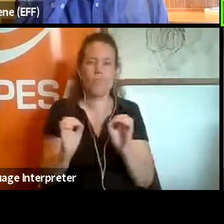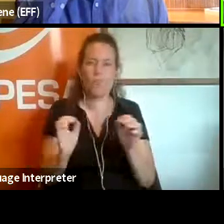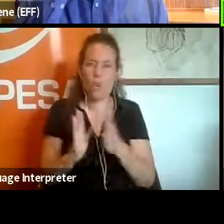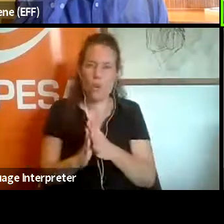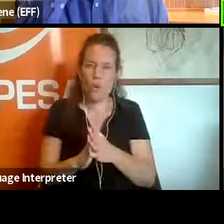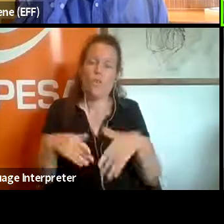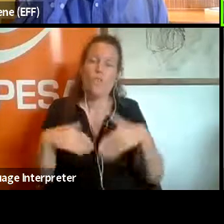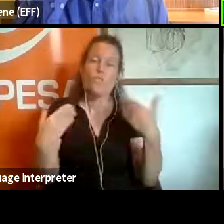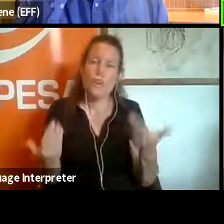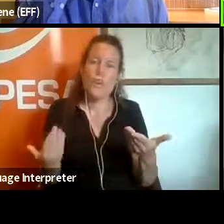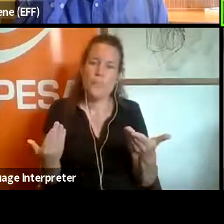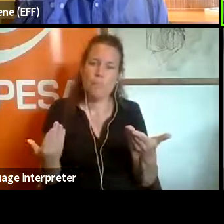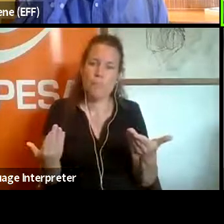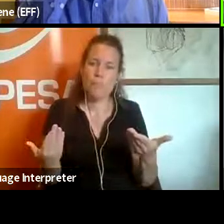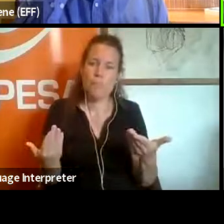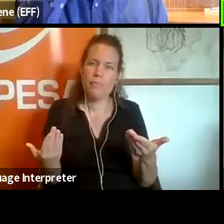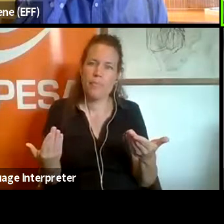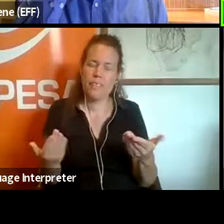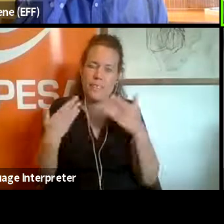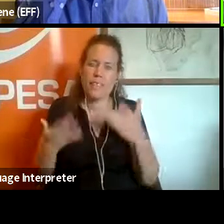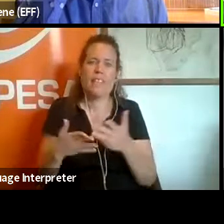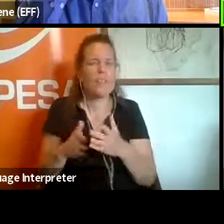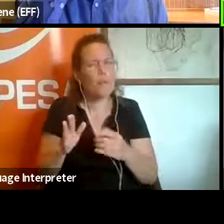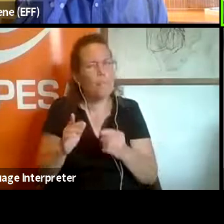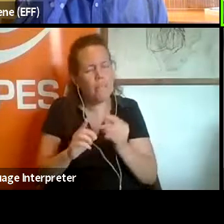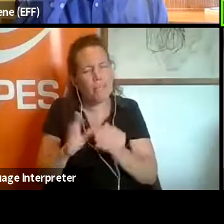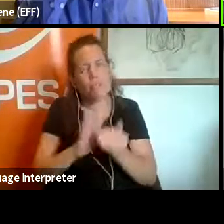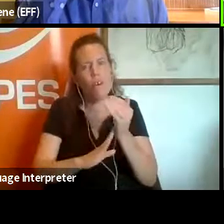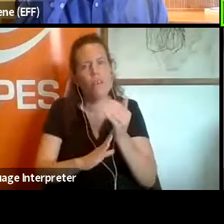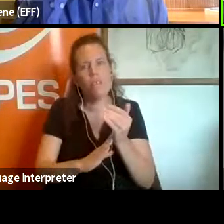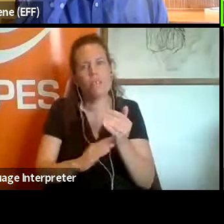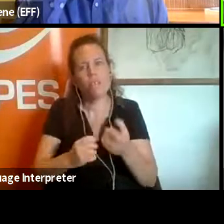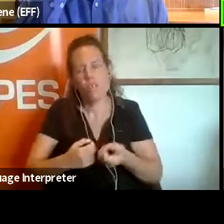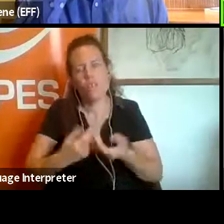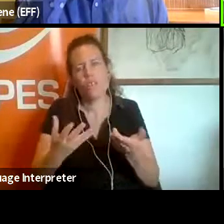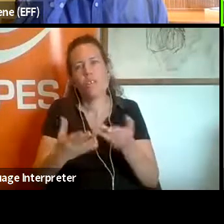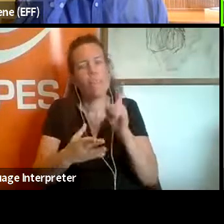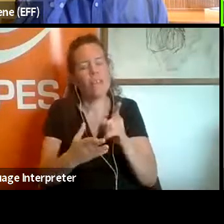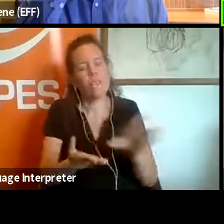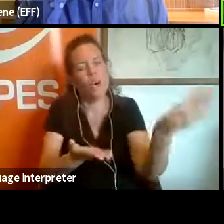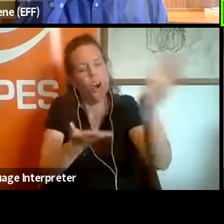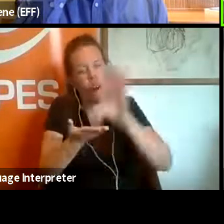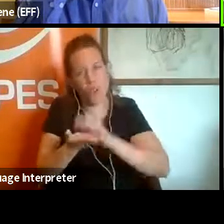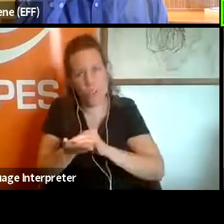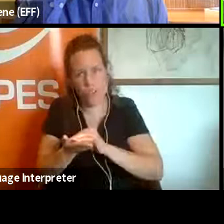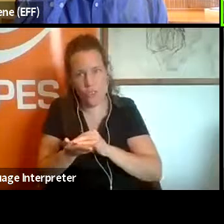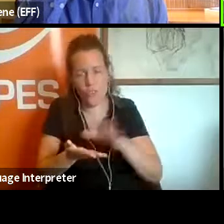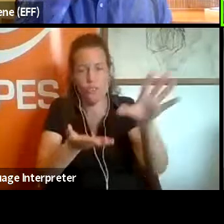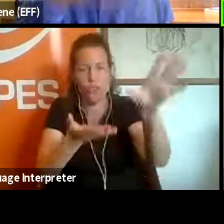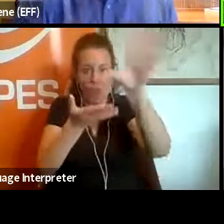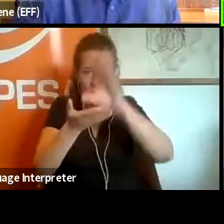in a bit more of information on what they could do. But in terms of adoption, that may be a challenge.